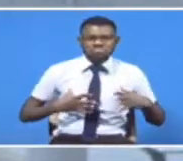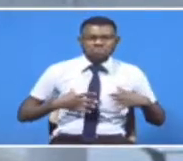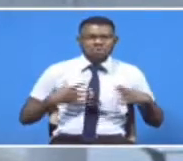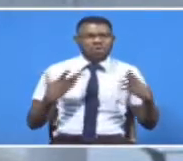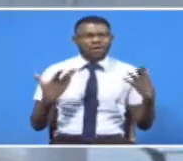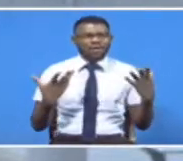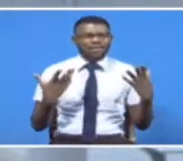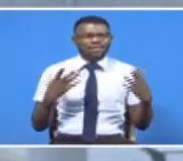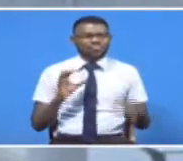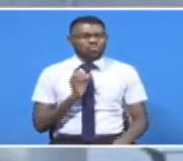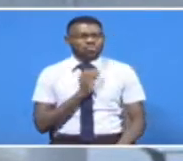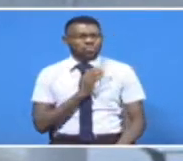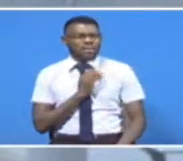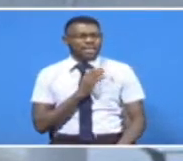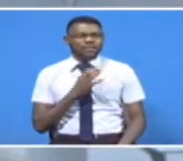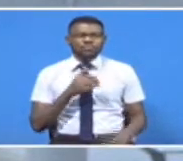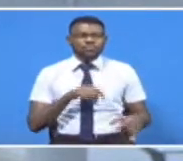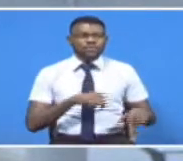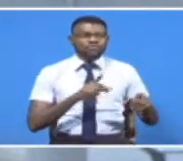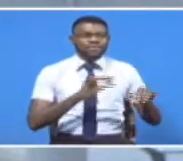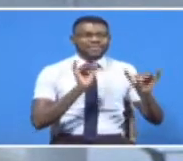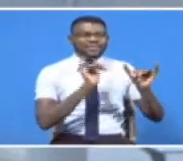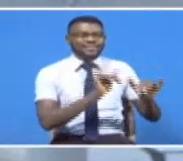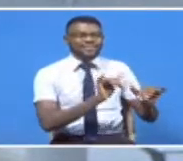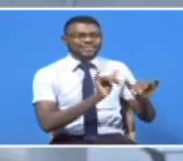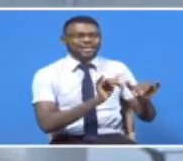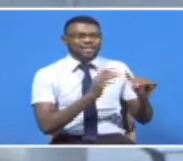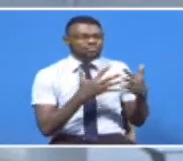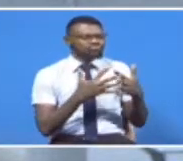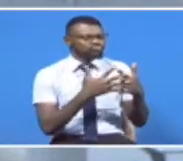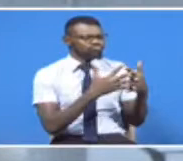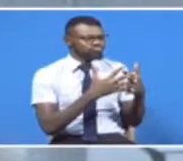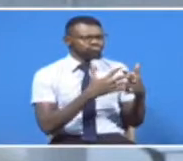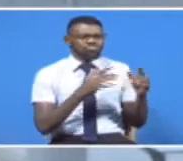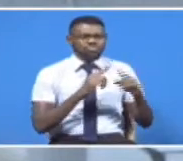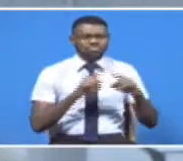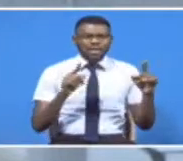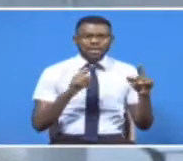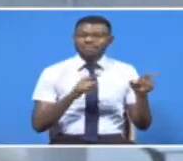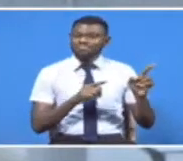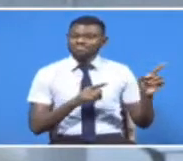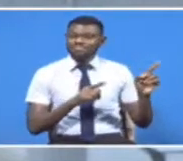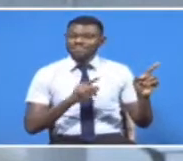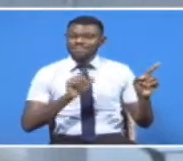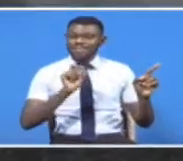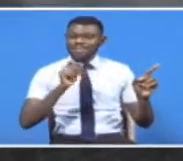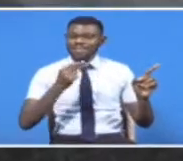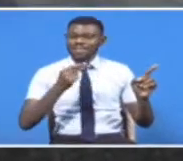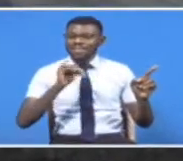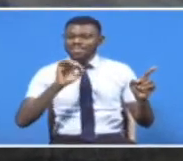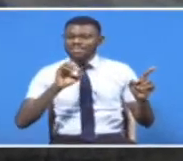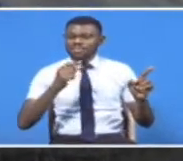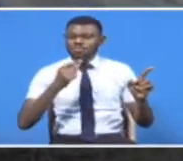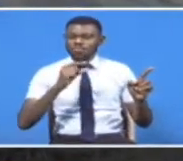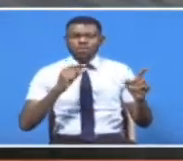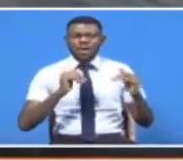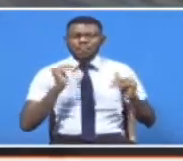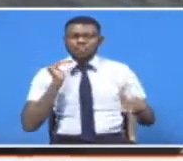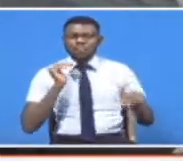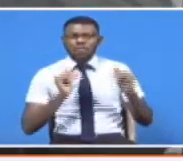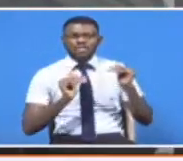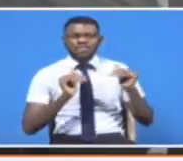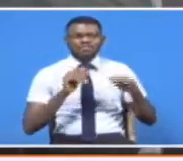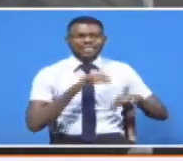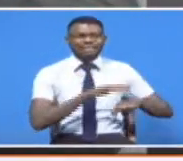and health status in the U.S. are pure wax or fiction. Wa Thiongo, distinguished professor of English